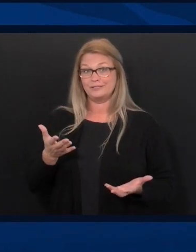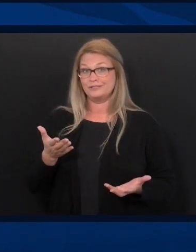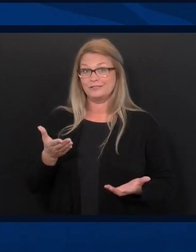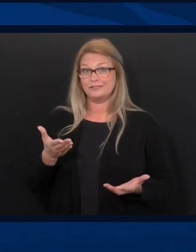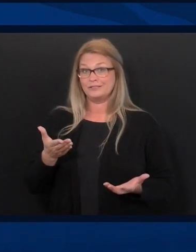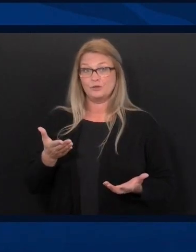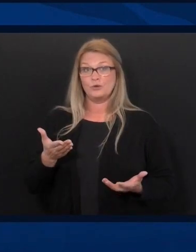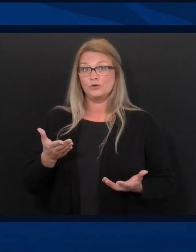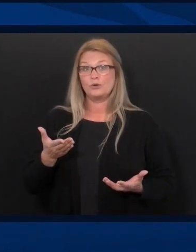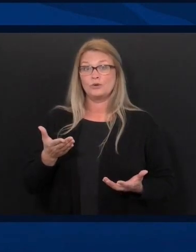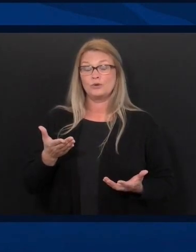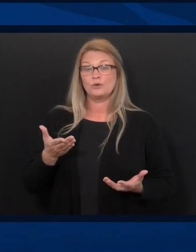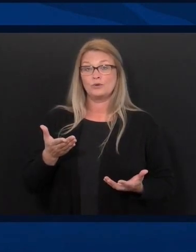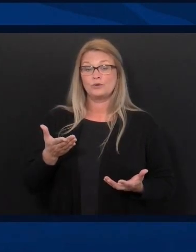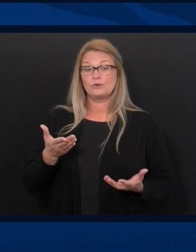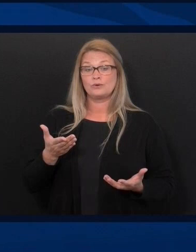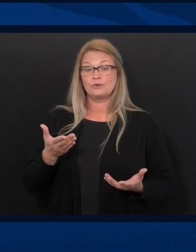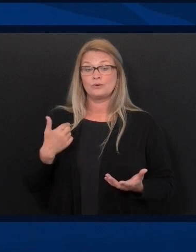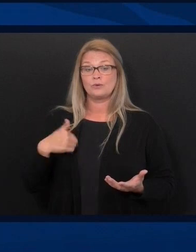know,